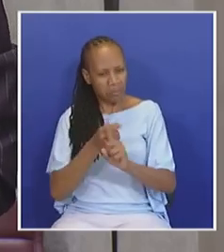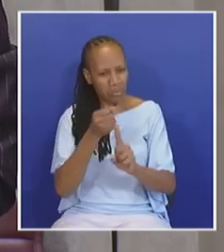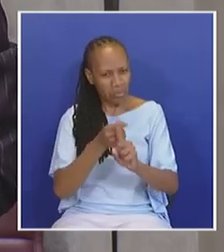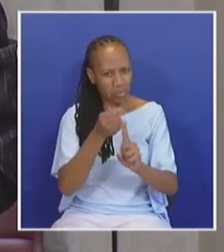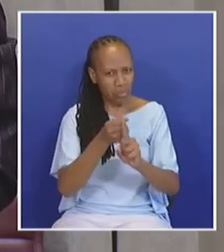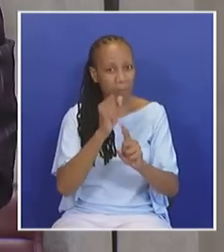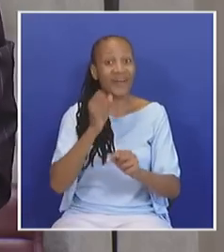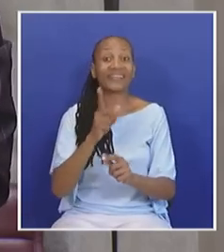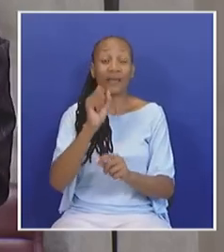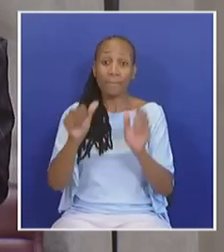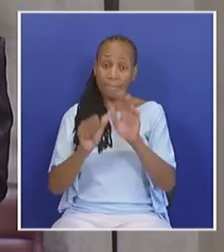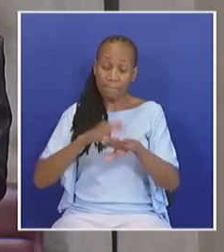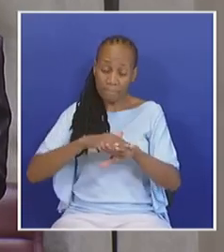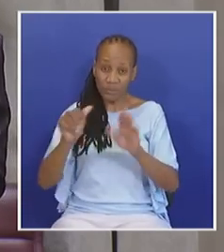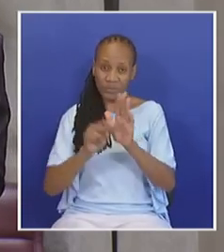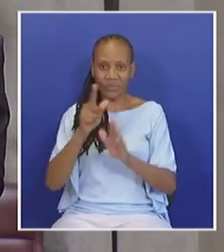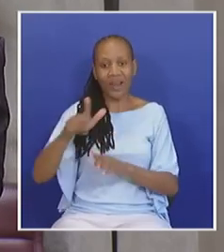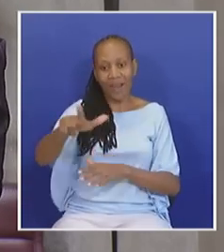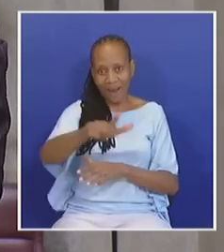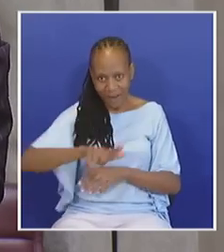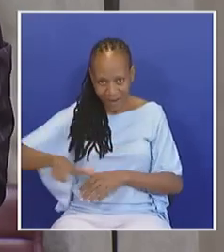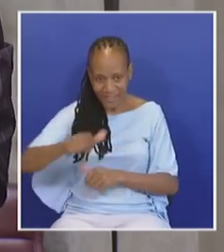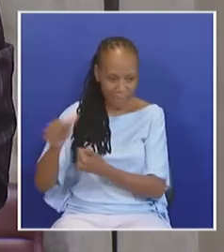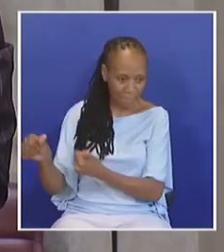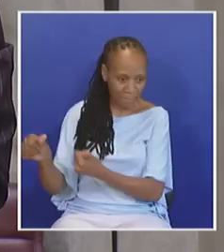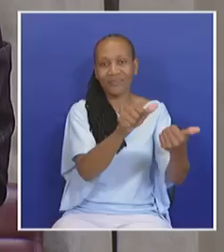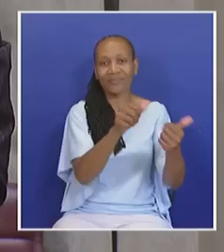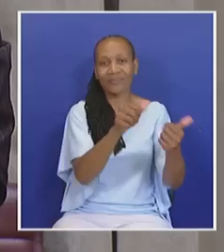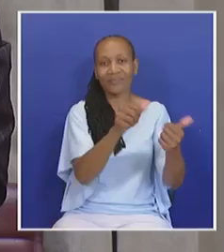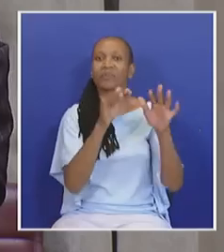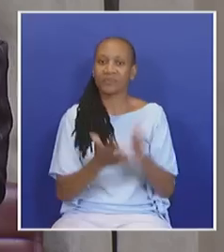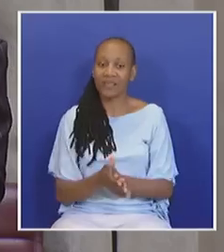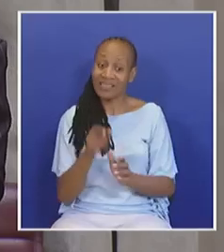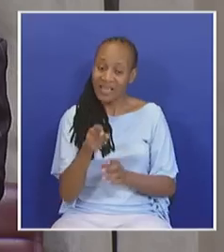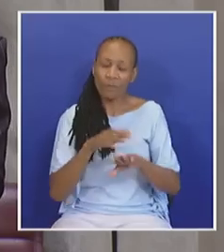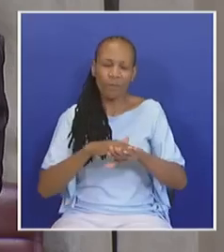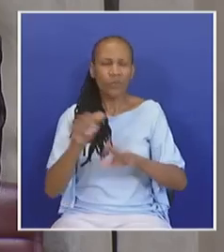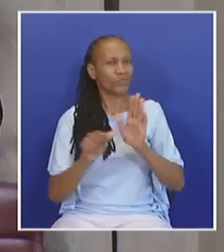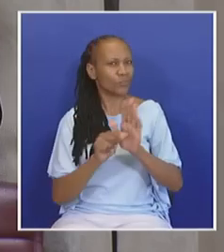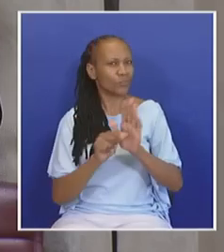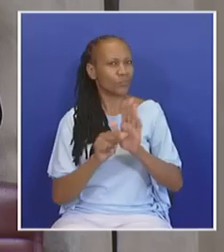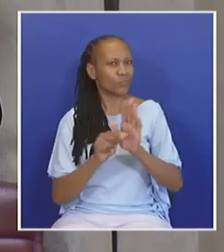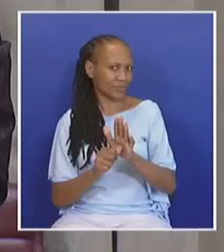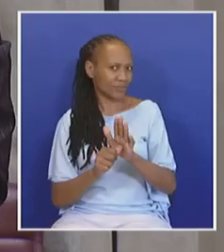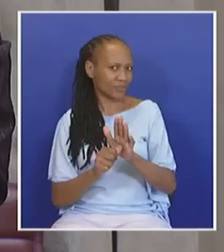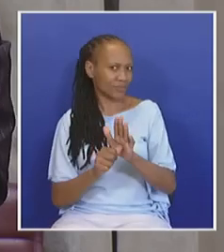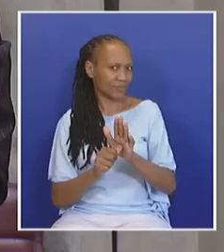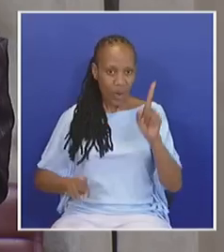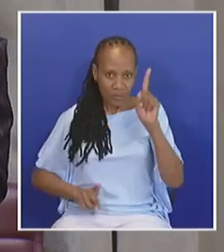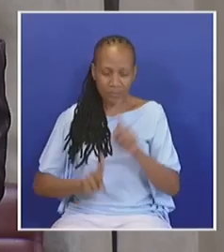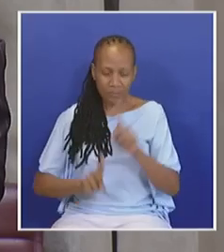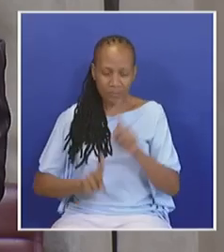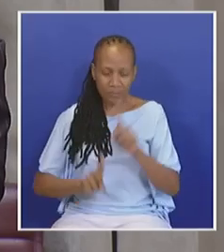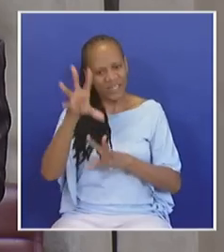of the land to the people as a whole. It is therefore a fundamental feature of our strategy that victory must embrace more than